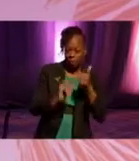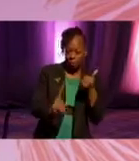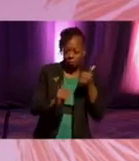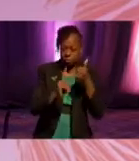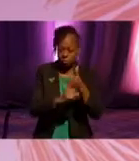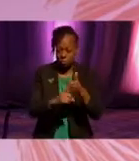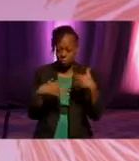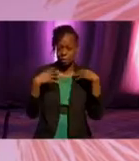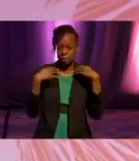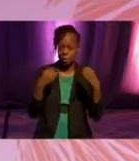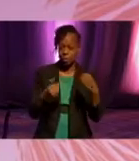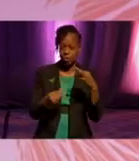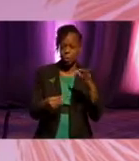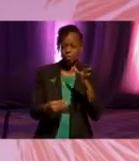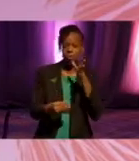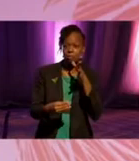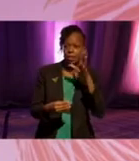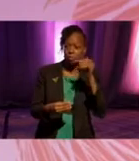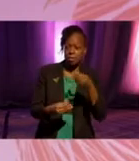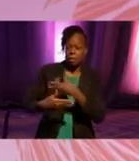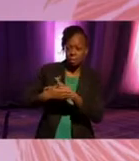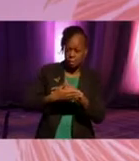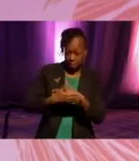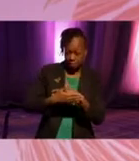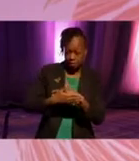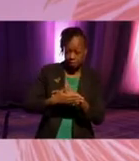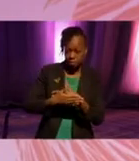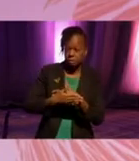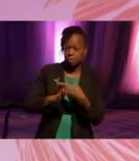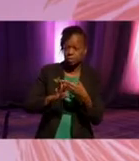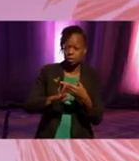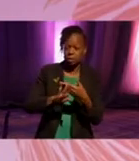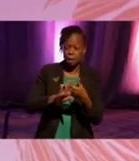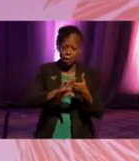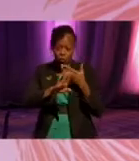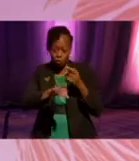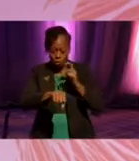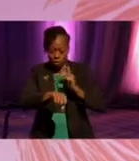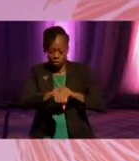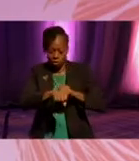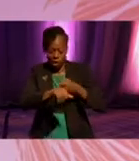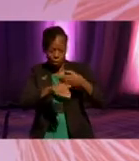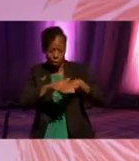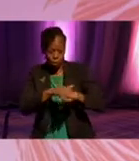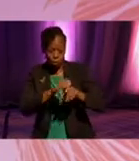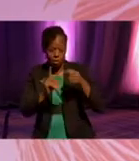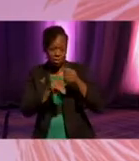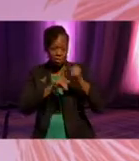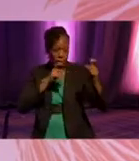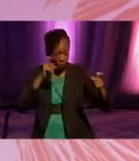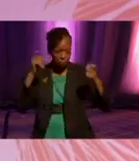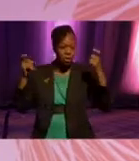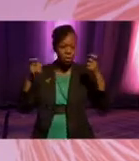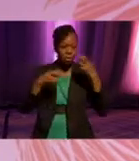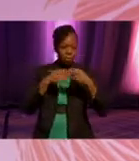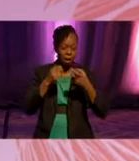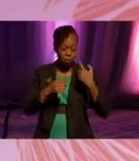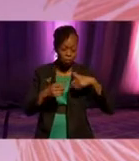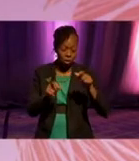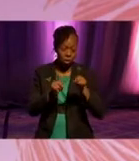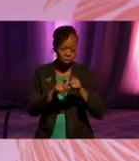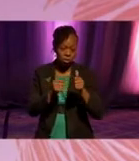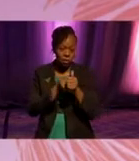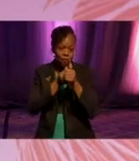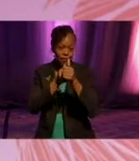of moms and babies, prematurity being one of the big ones. And we too follow